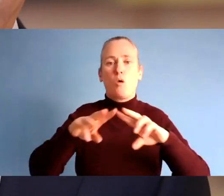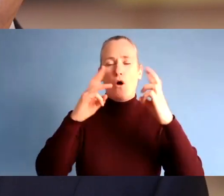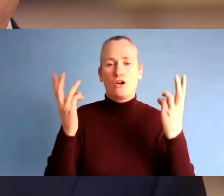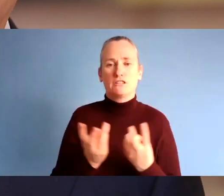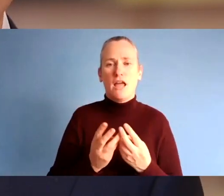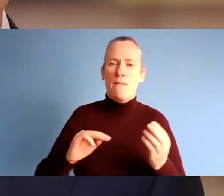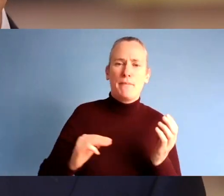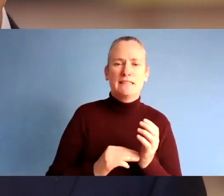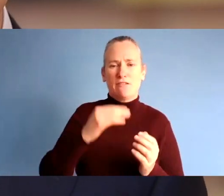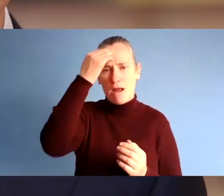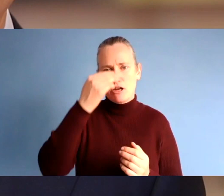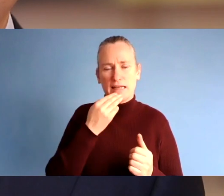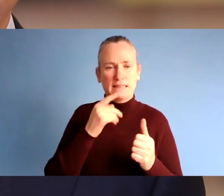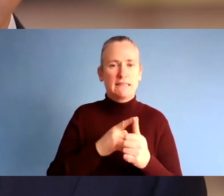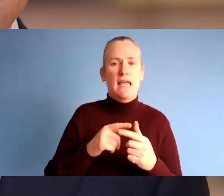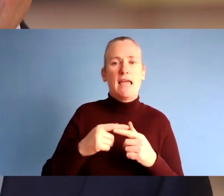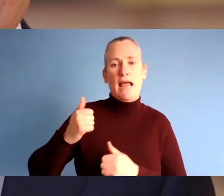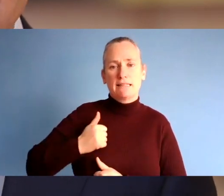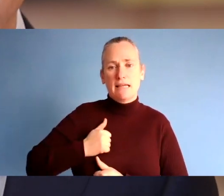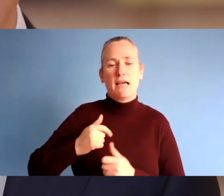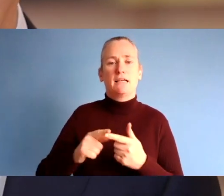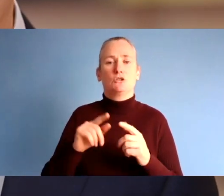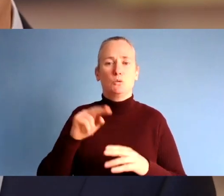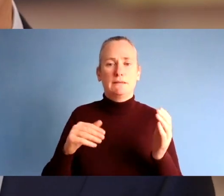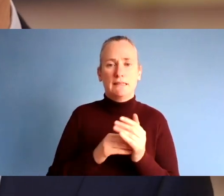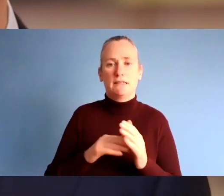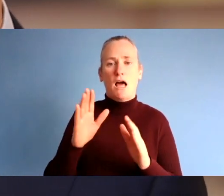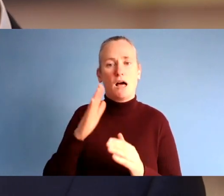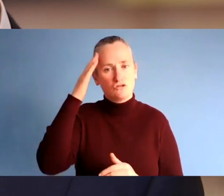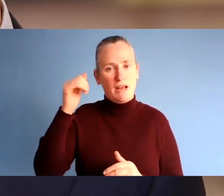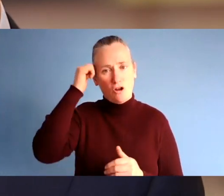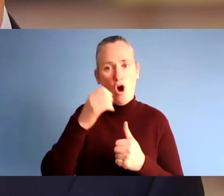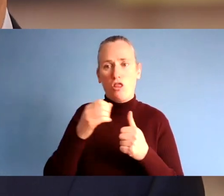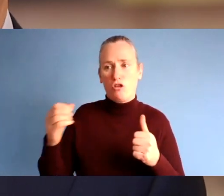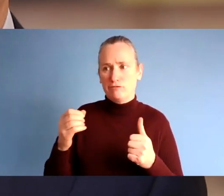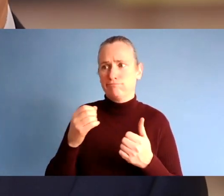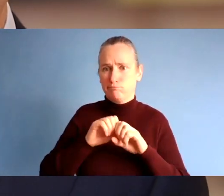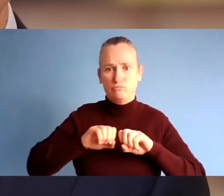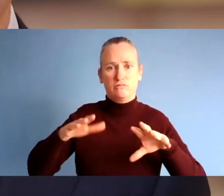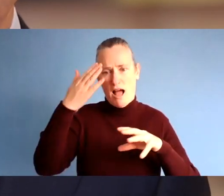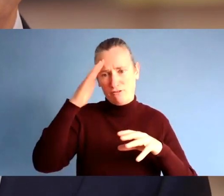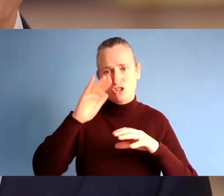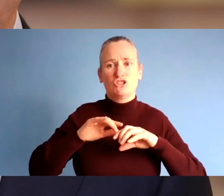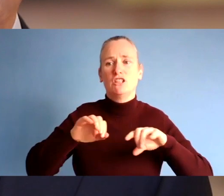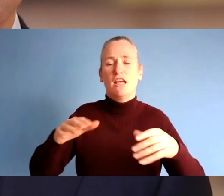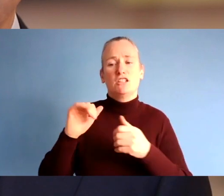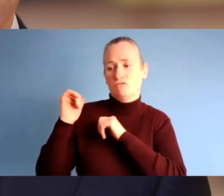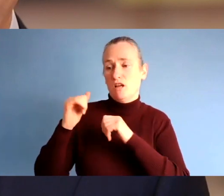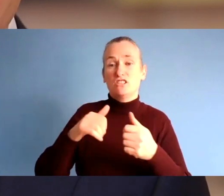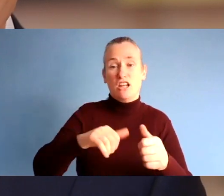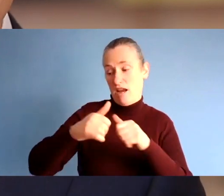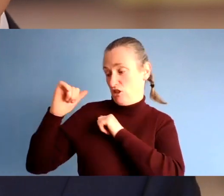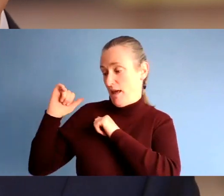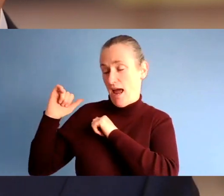of Americans, Canadians, New Zealanders, Australians and others in a vast diaspora, generations removed from this island,